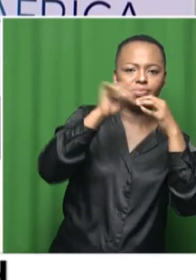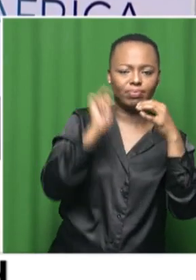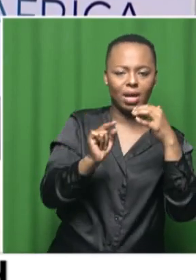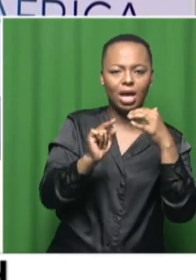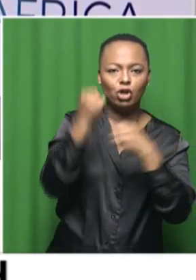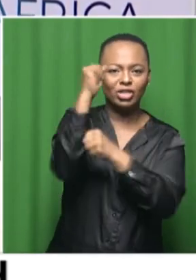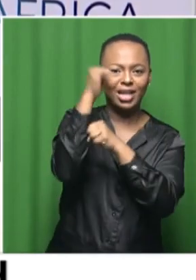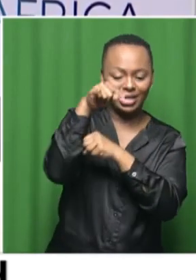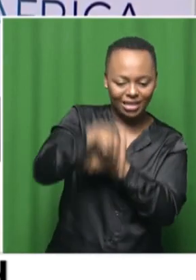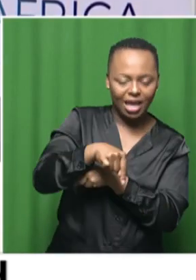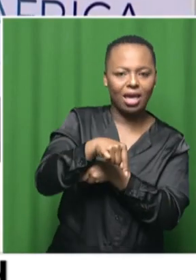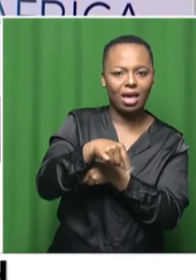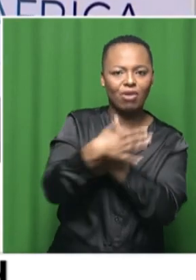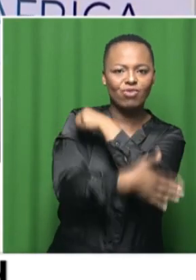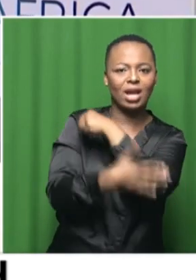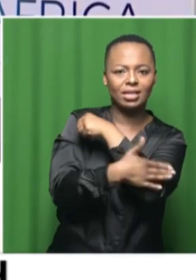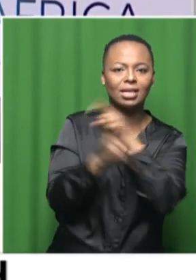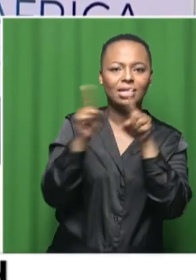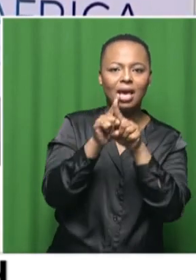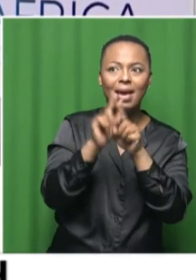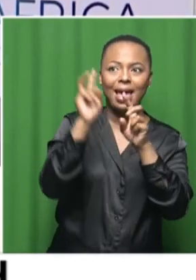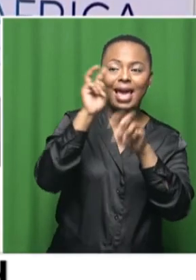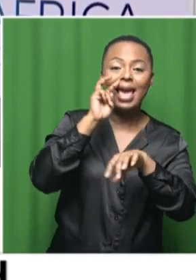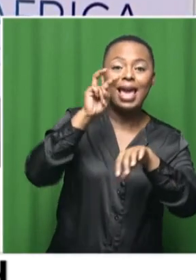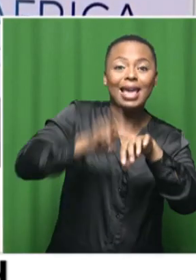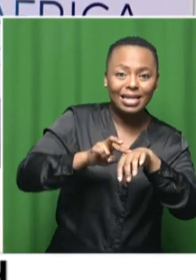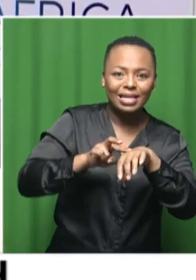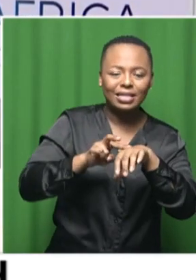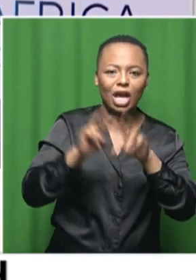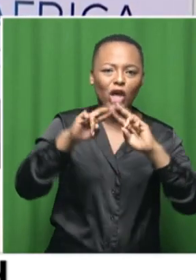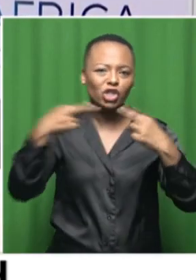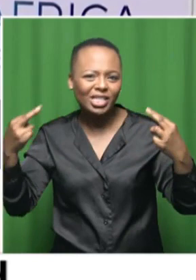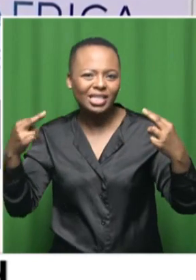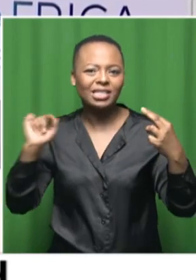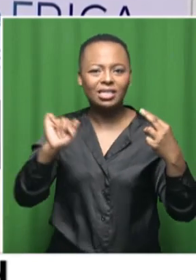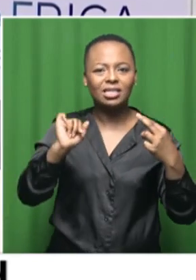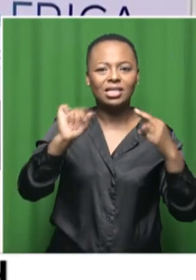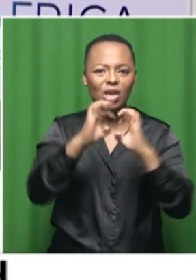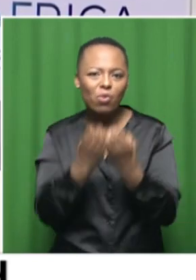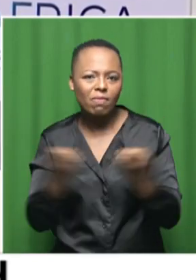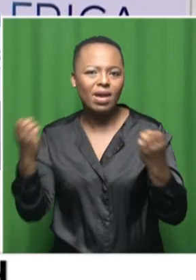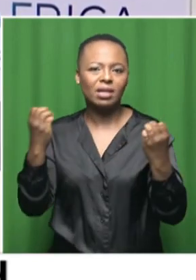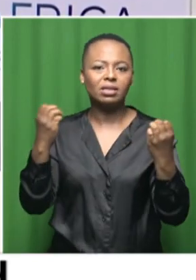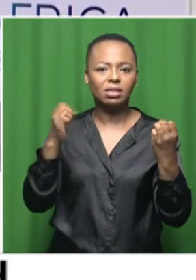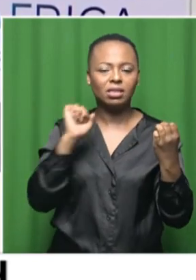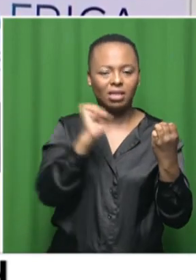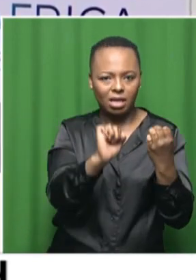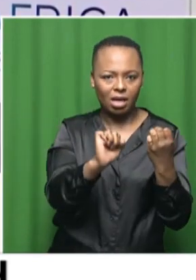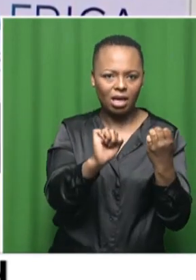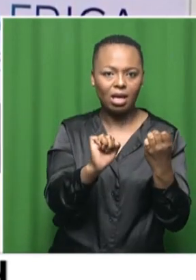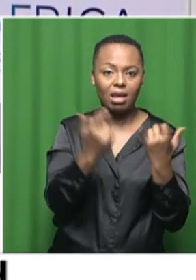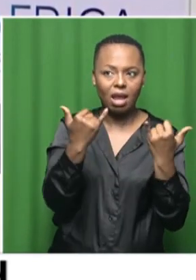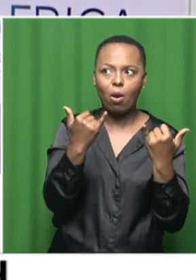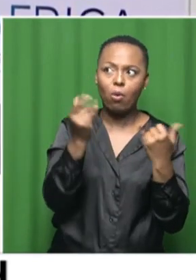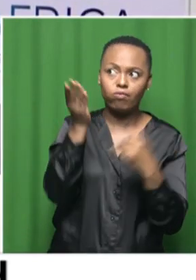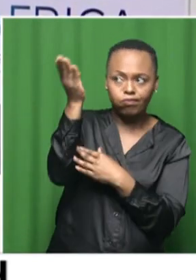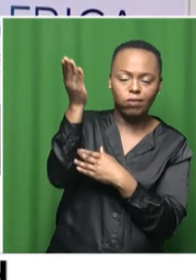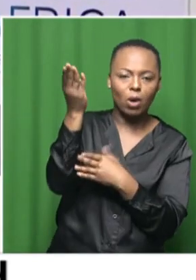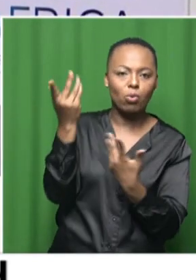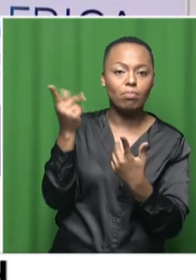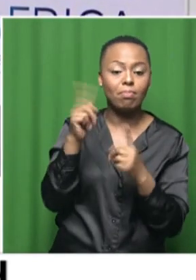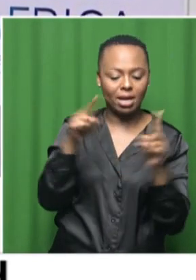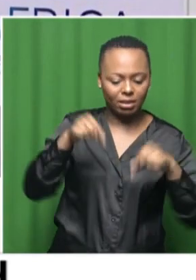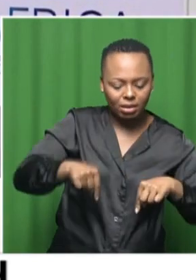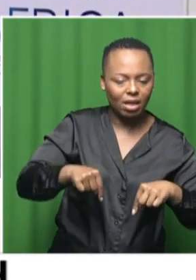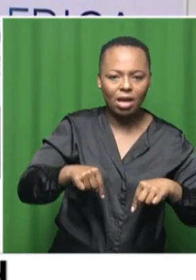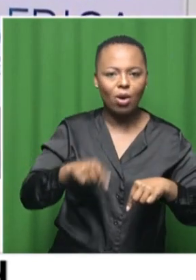country and also what the energy requirements are. I think what we're solutioning for was the reliability of energy production